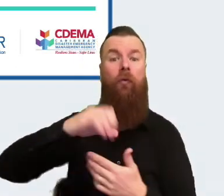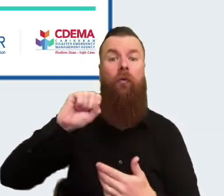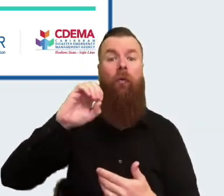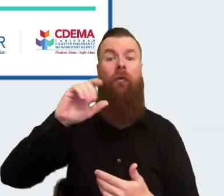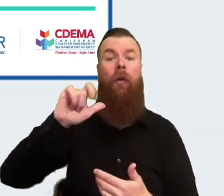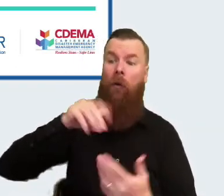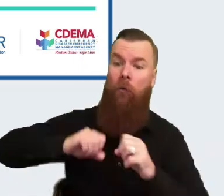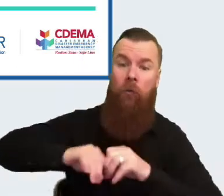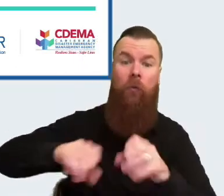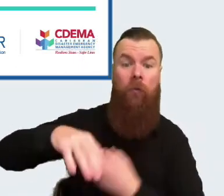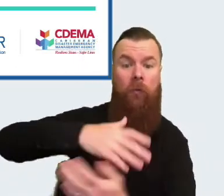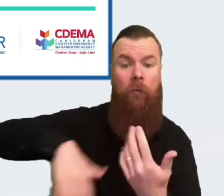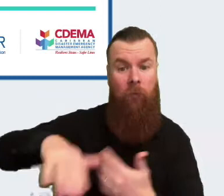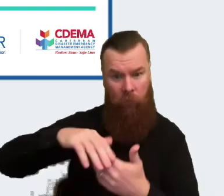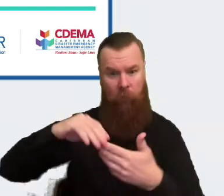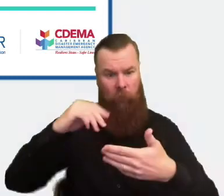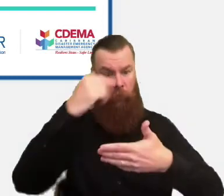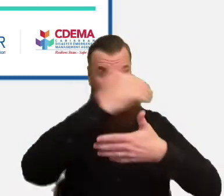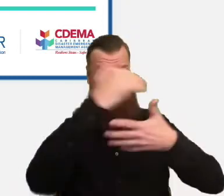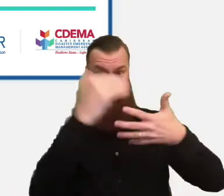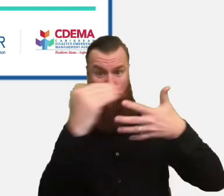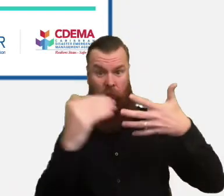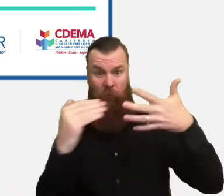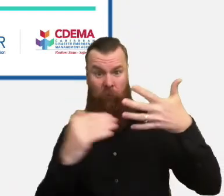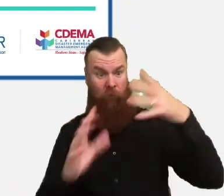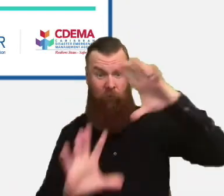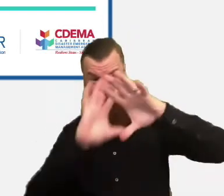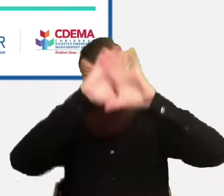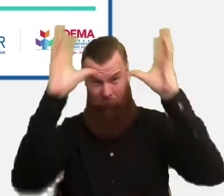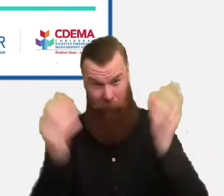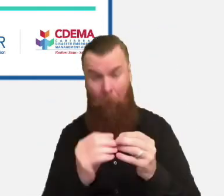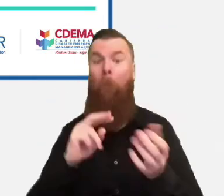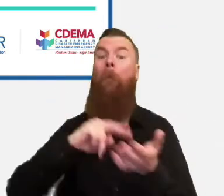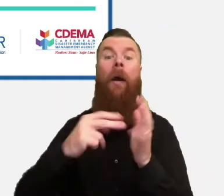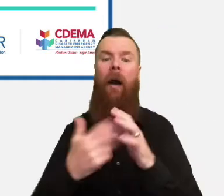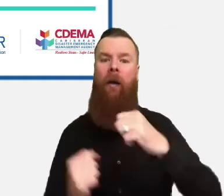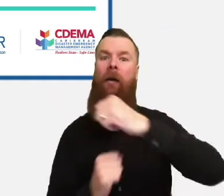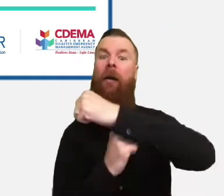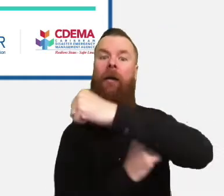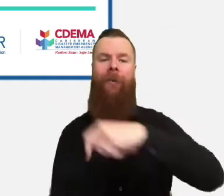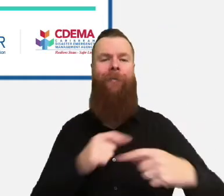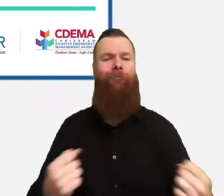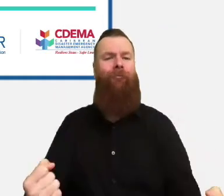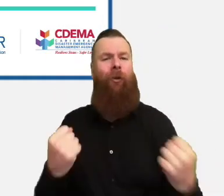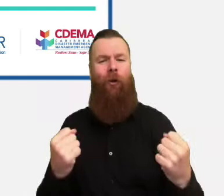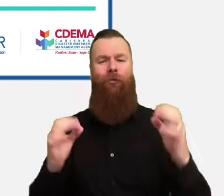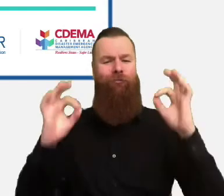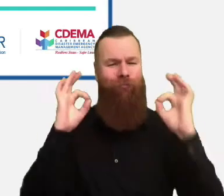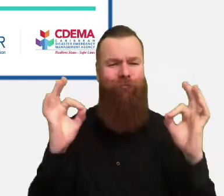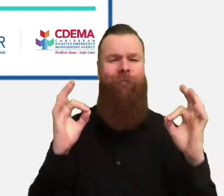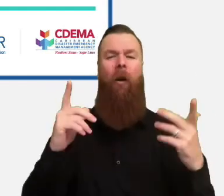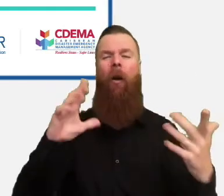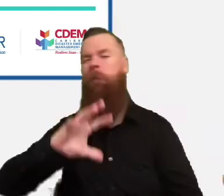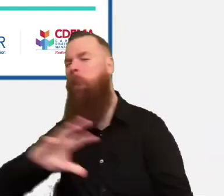of these. You need all of them to make the whole system be more resilient. Now, for the first one, I just want to